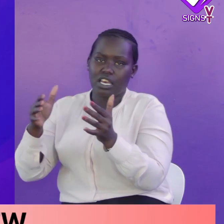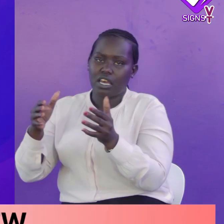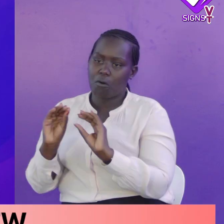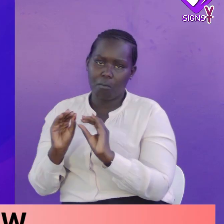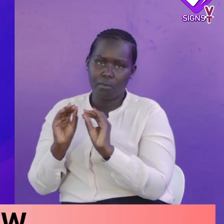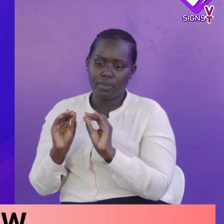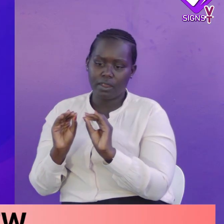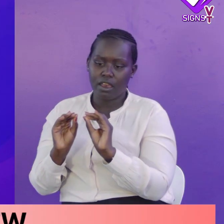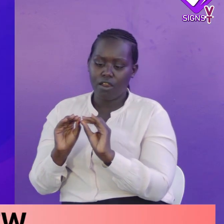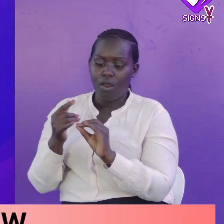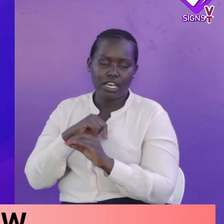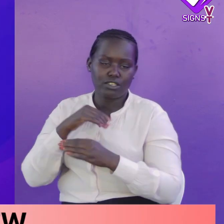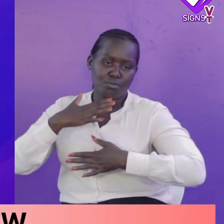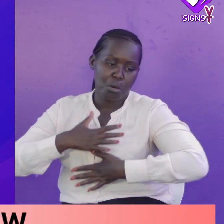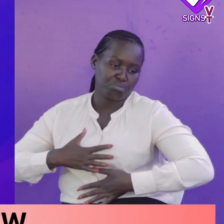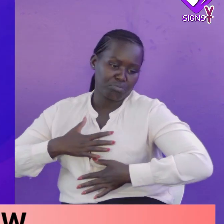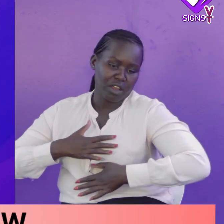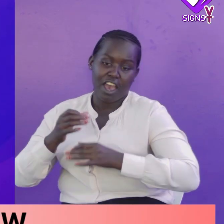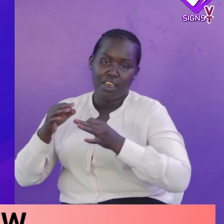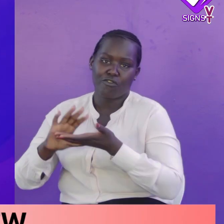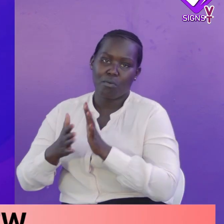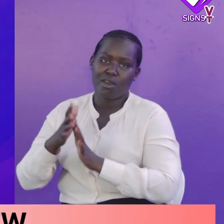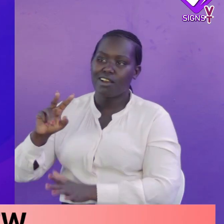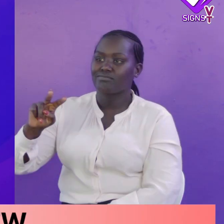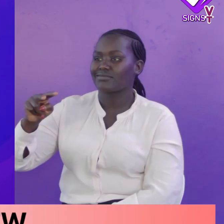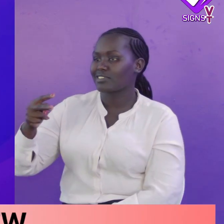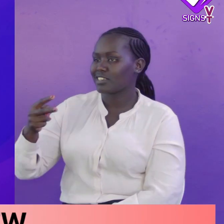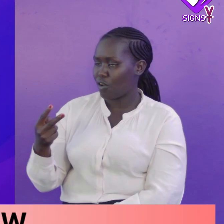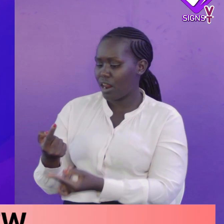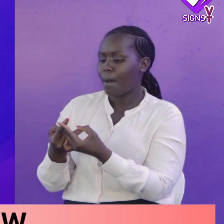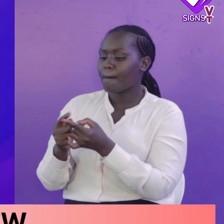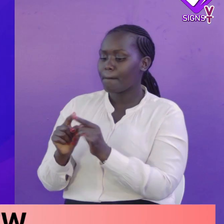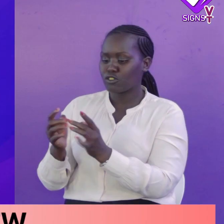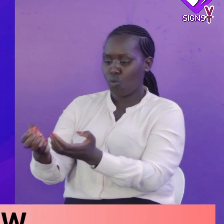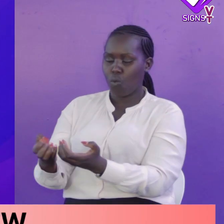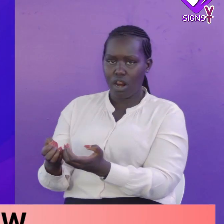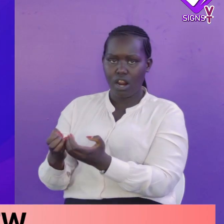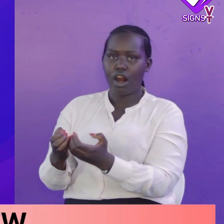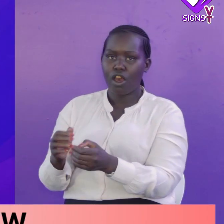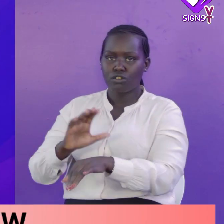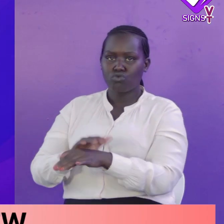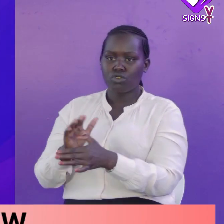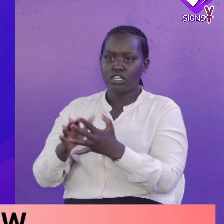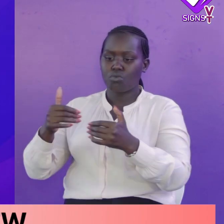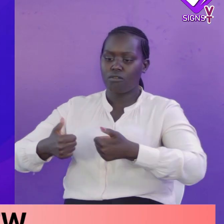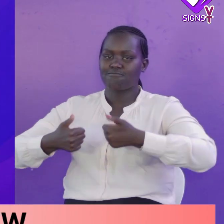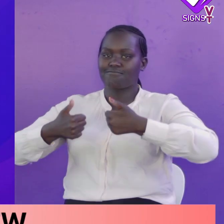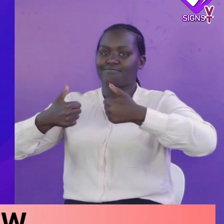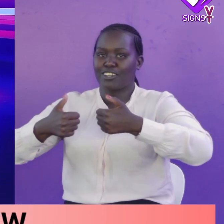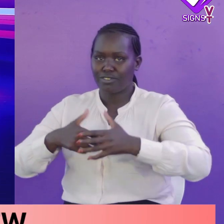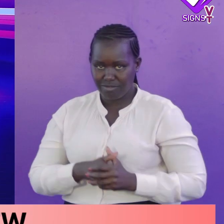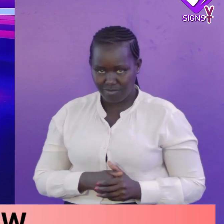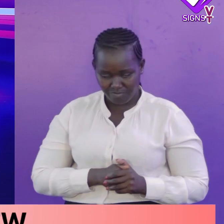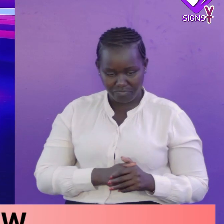So we will be glad if we come seconds as we are, but we need to add more medals. That's what. And